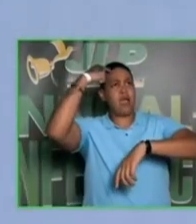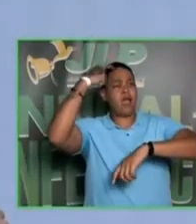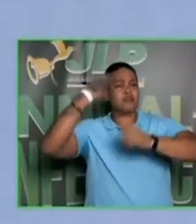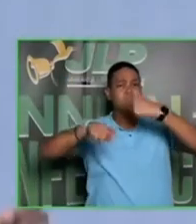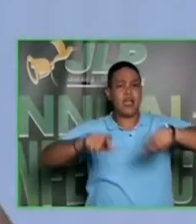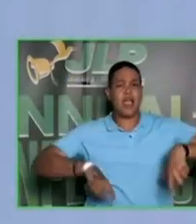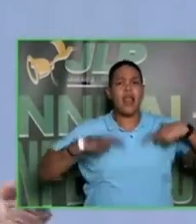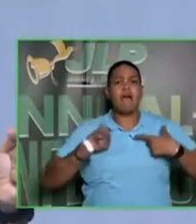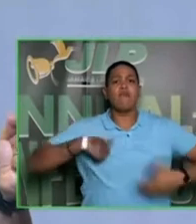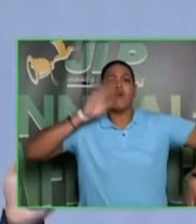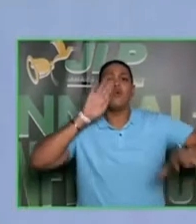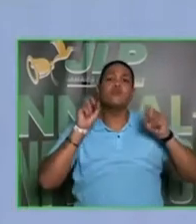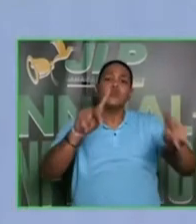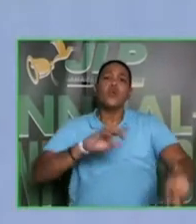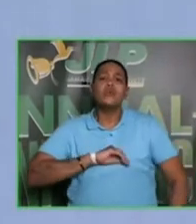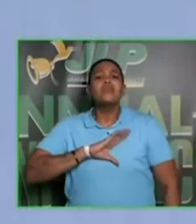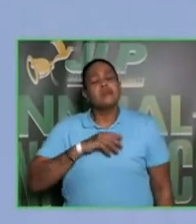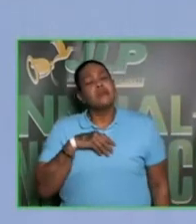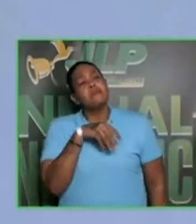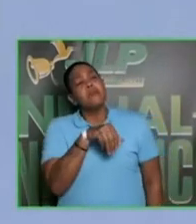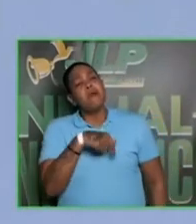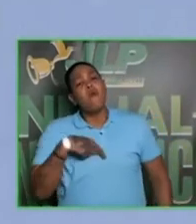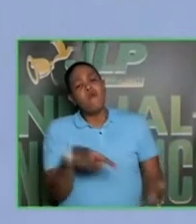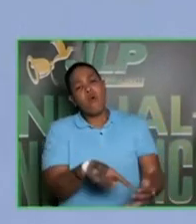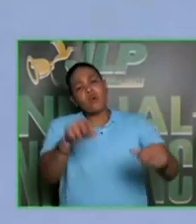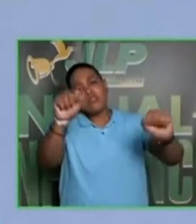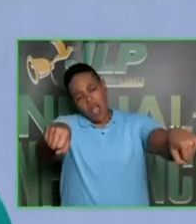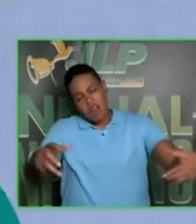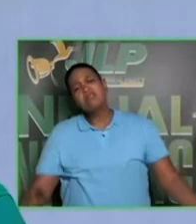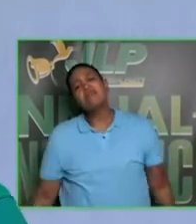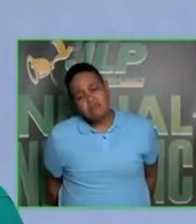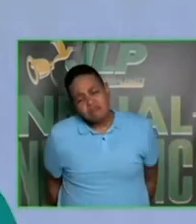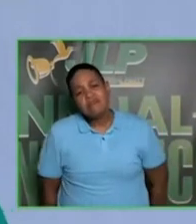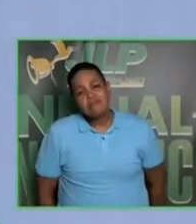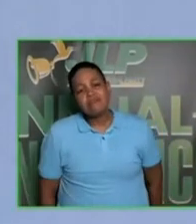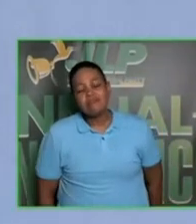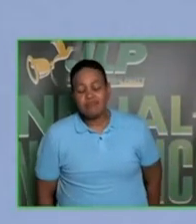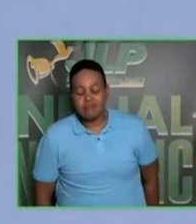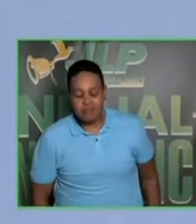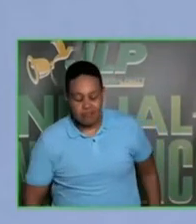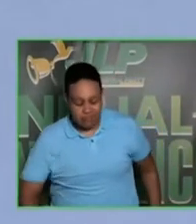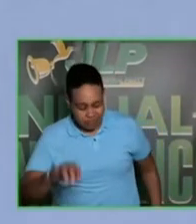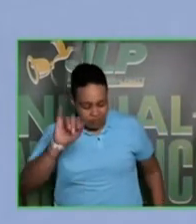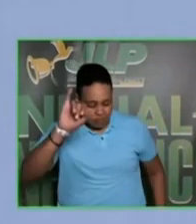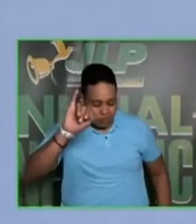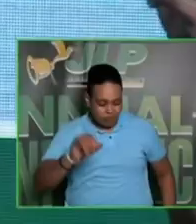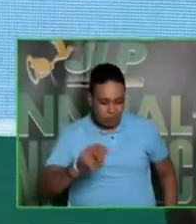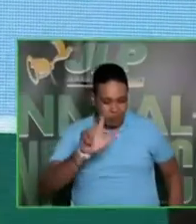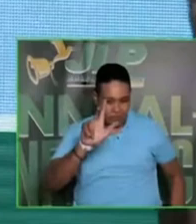will restore the dignity of our people. JLP!